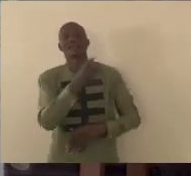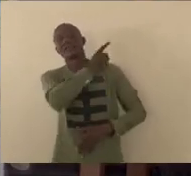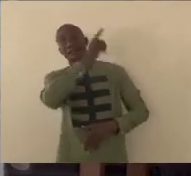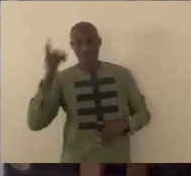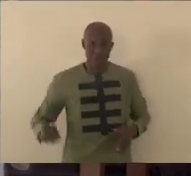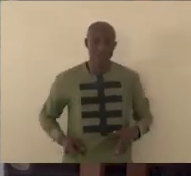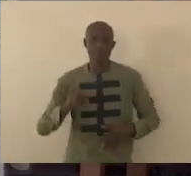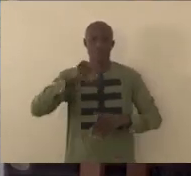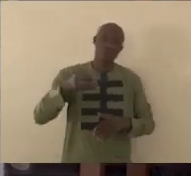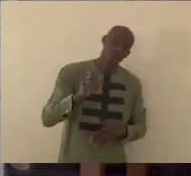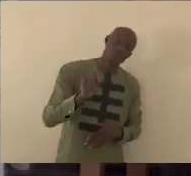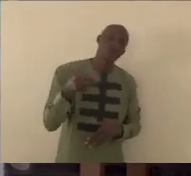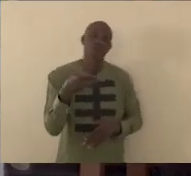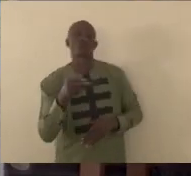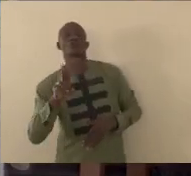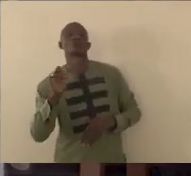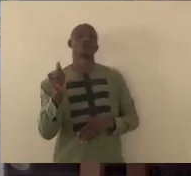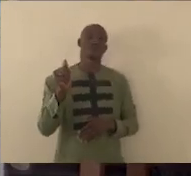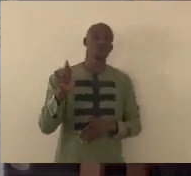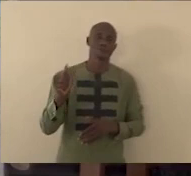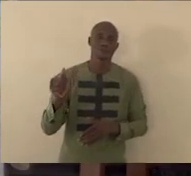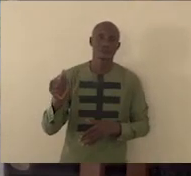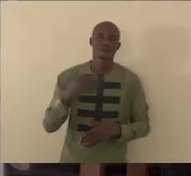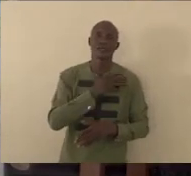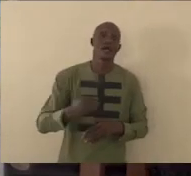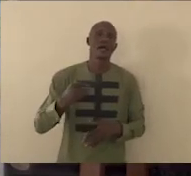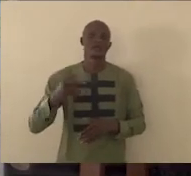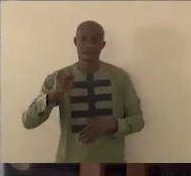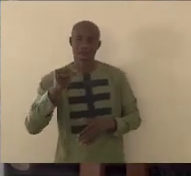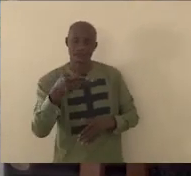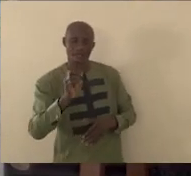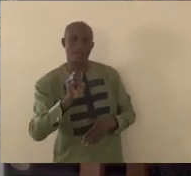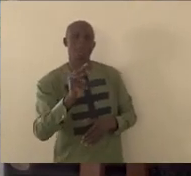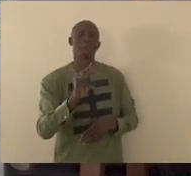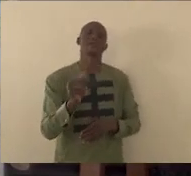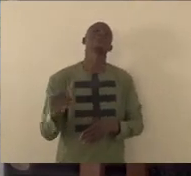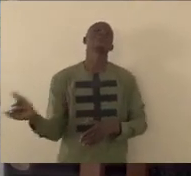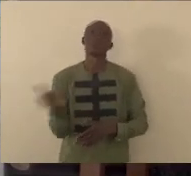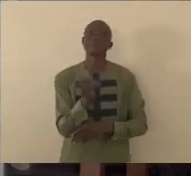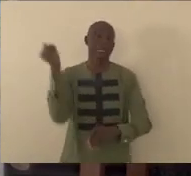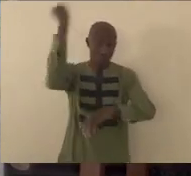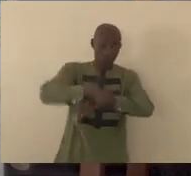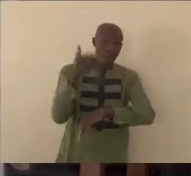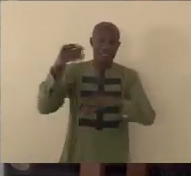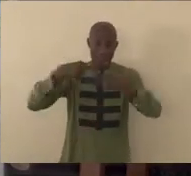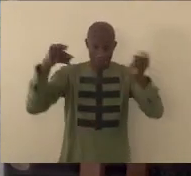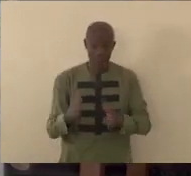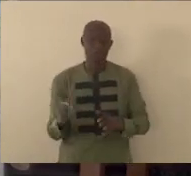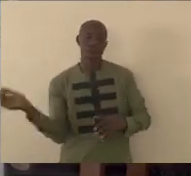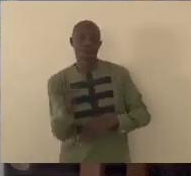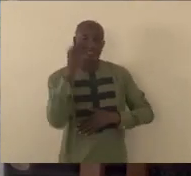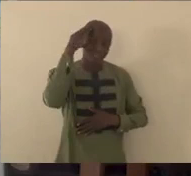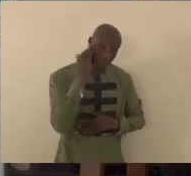like Hezekiah, like Josiah, like Joseph, Jehoshaphat, like Nehemiah and Ezra, they conquered their enemies,